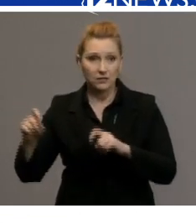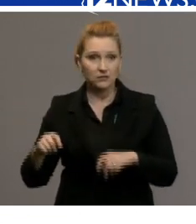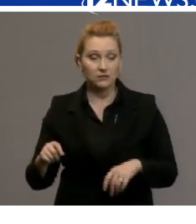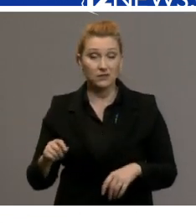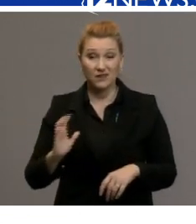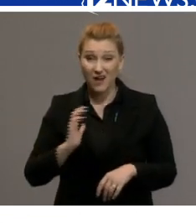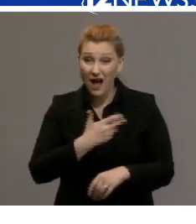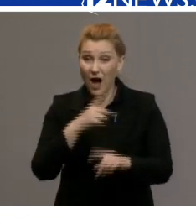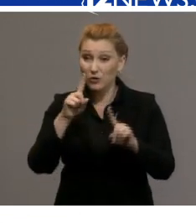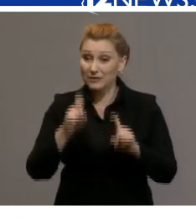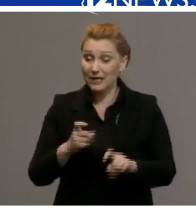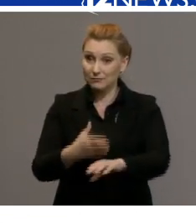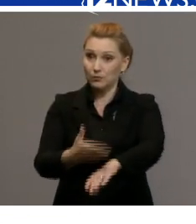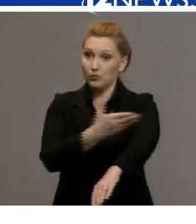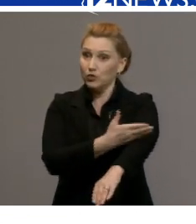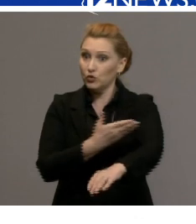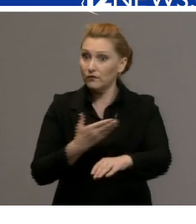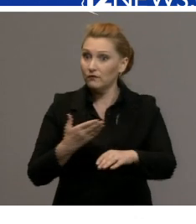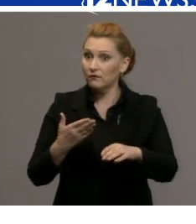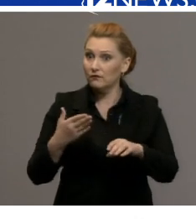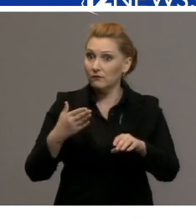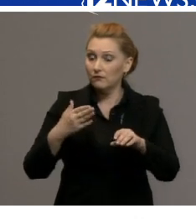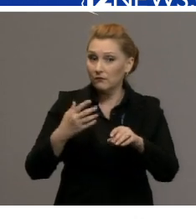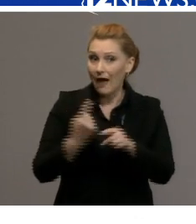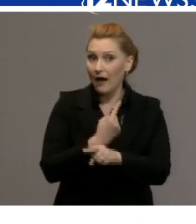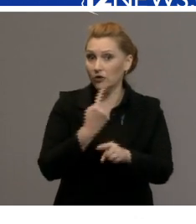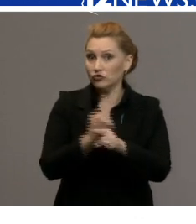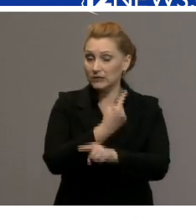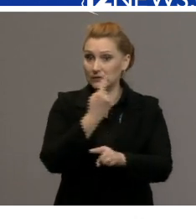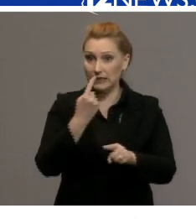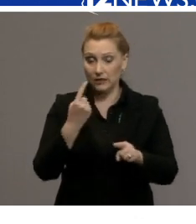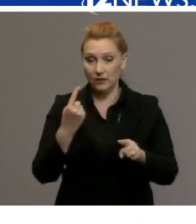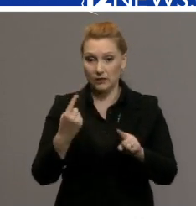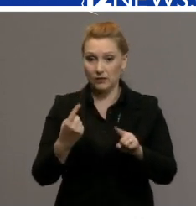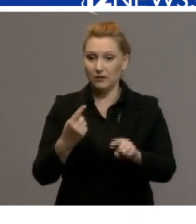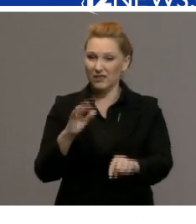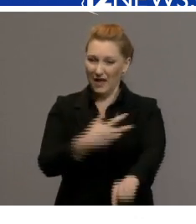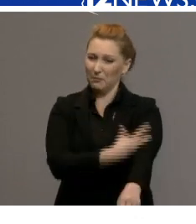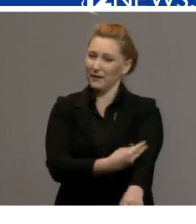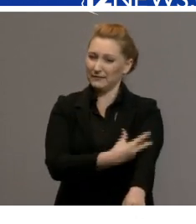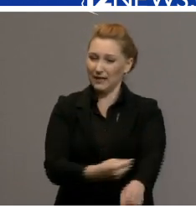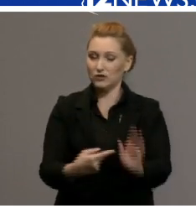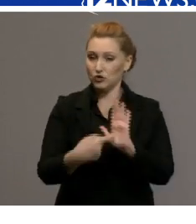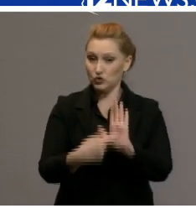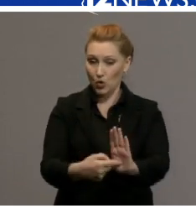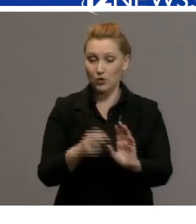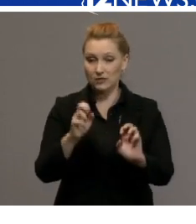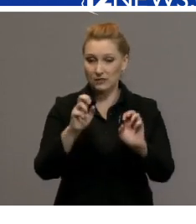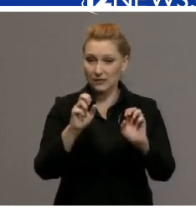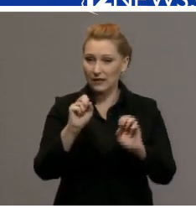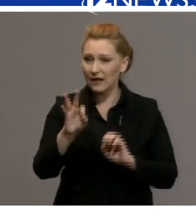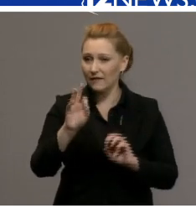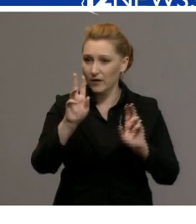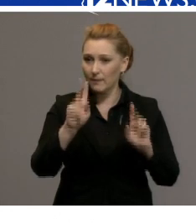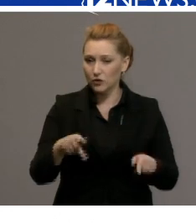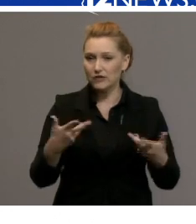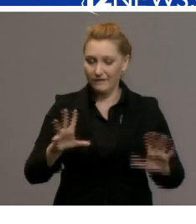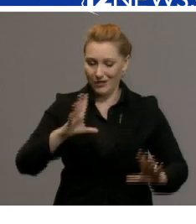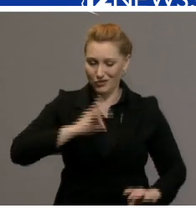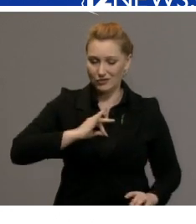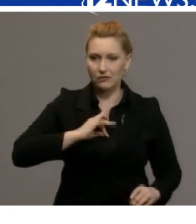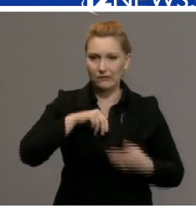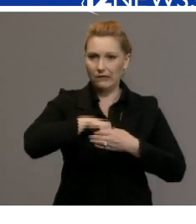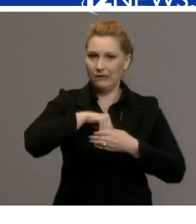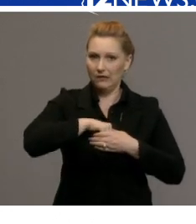tell someone if they've contracted it and since recovered. So we should know so much more about where it's